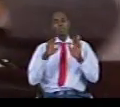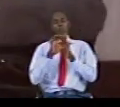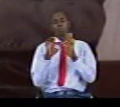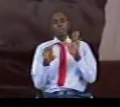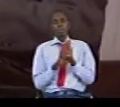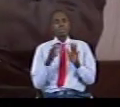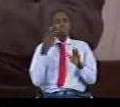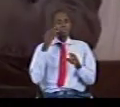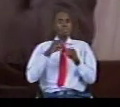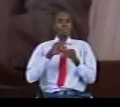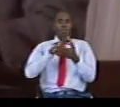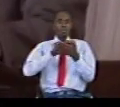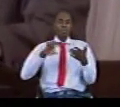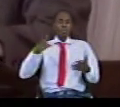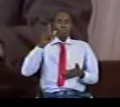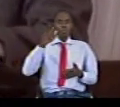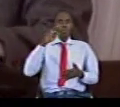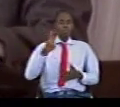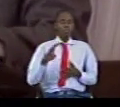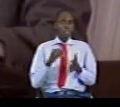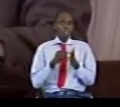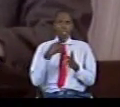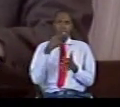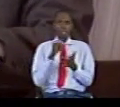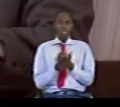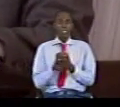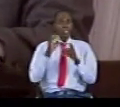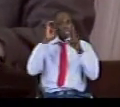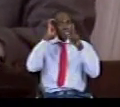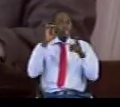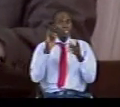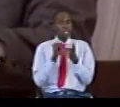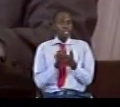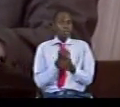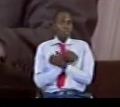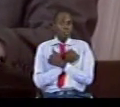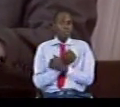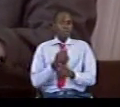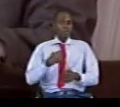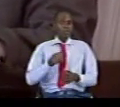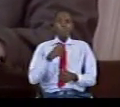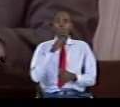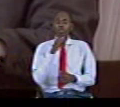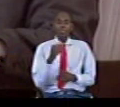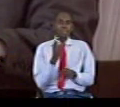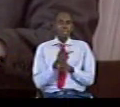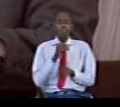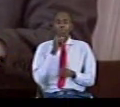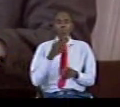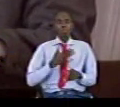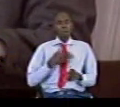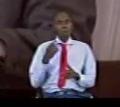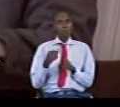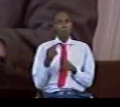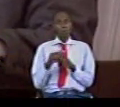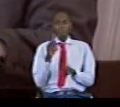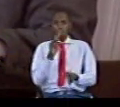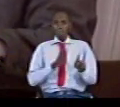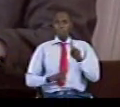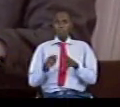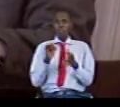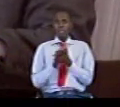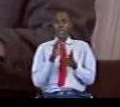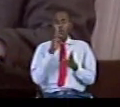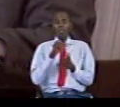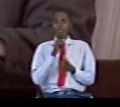In verse 24 it says, he that loveth me not, keepeth not my sayings. That is, the people who are not keeping the